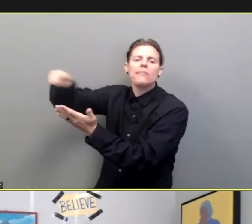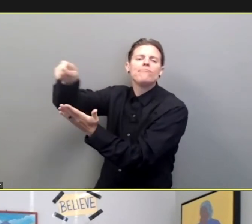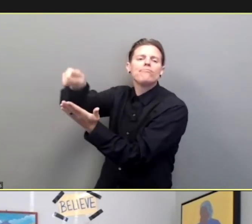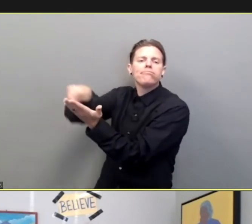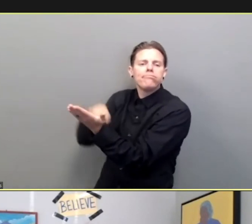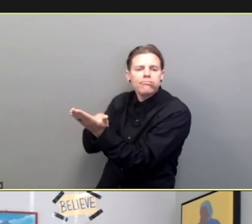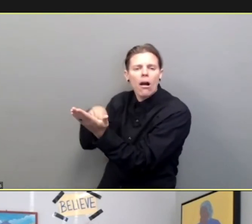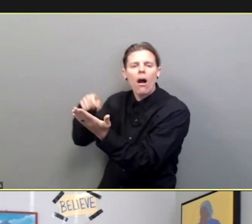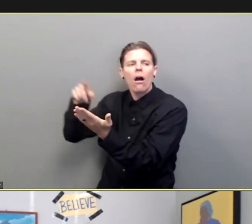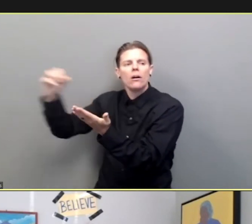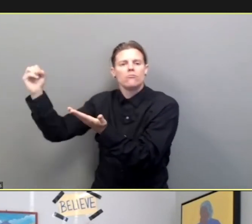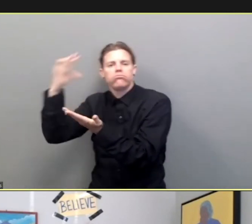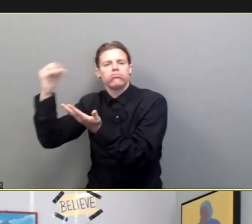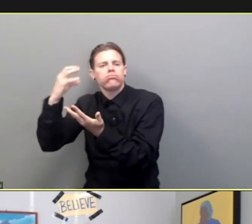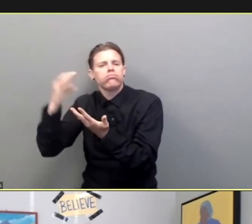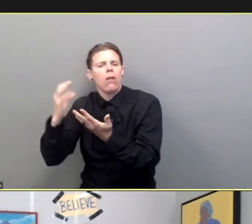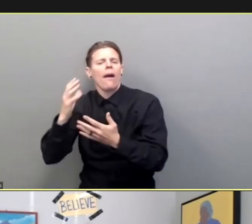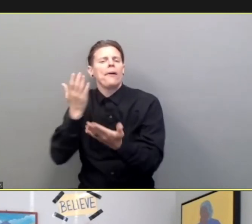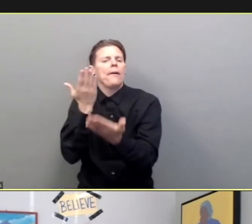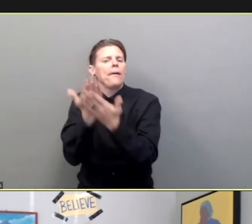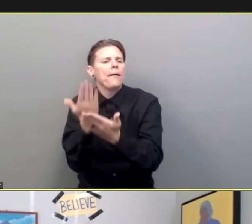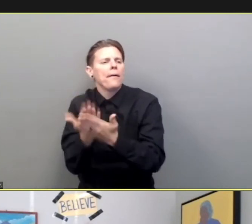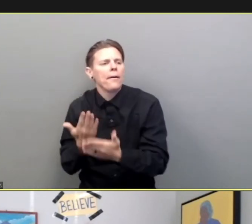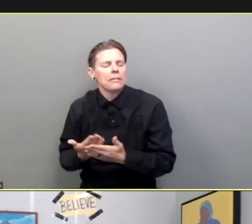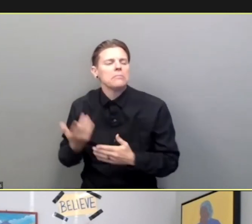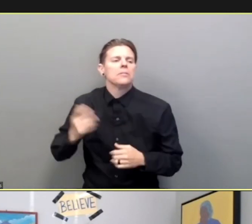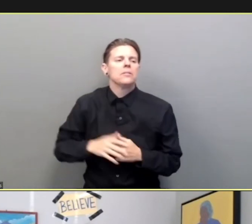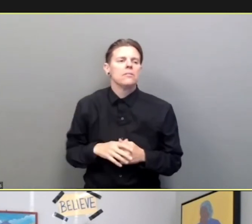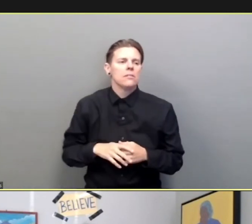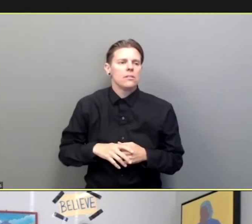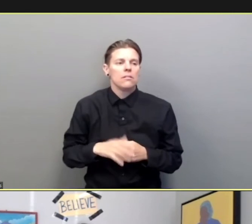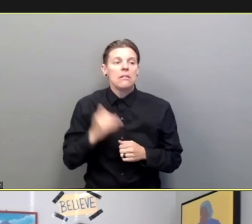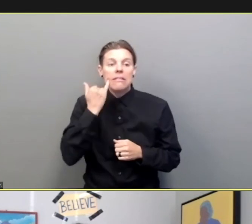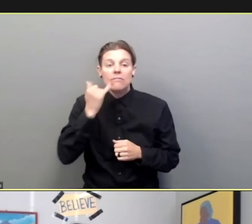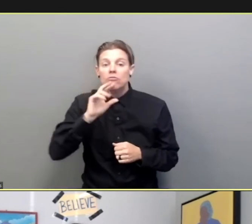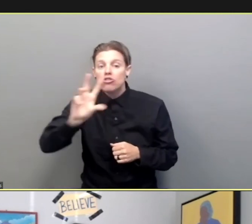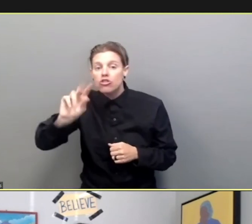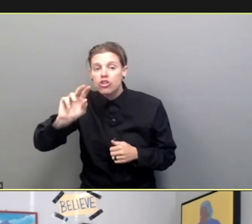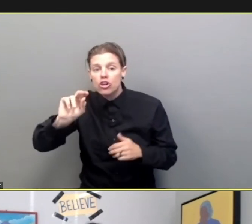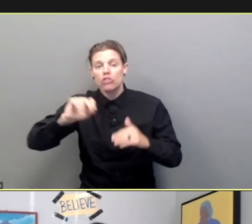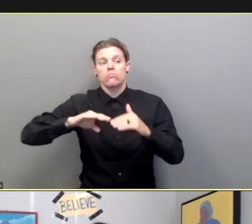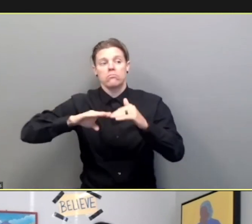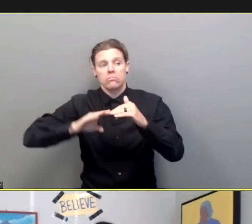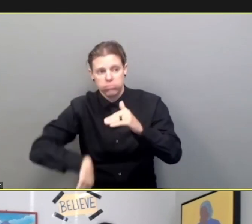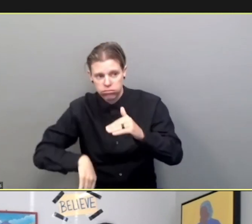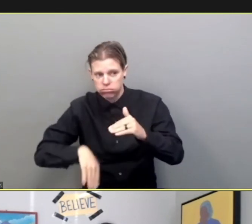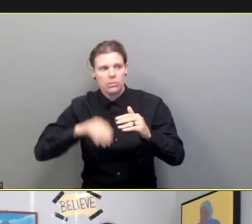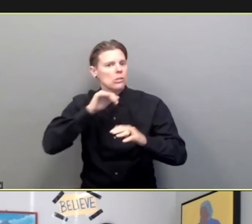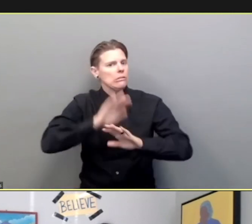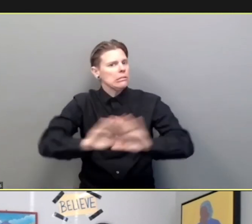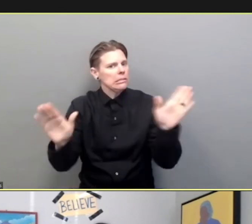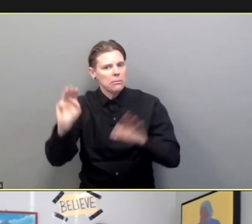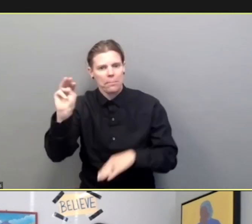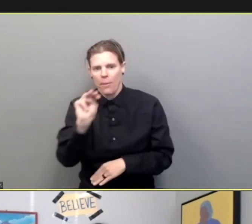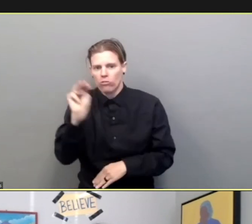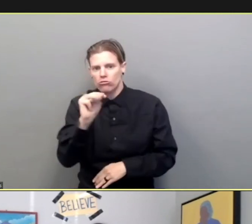advised people under 30 to avoid Moderna. Now, Christine is really familiar with our